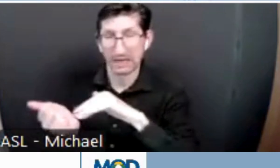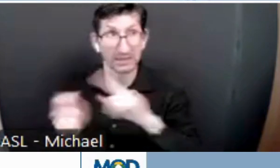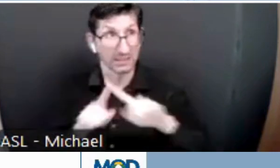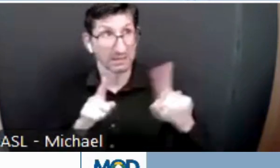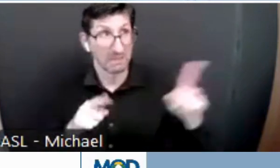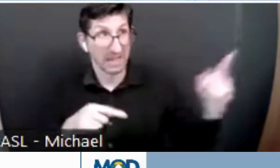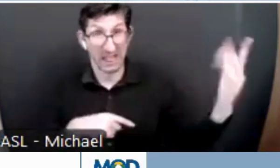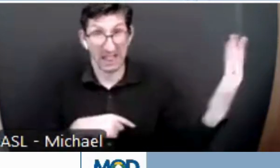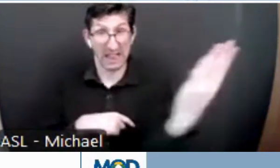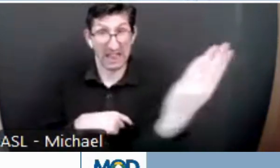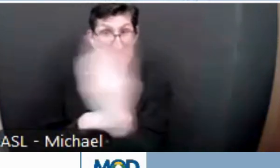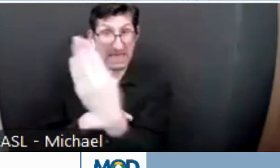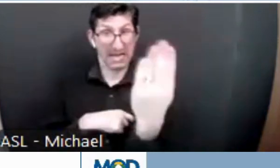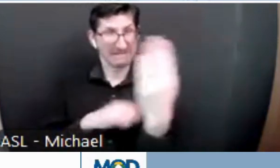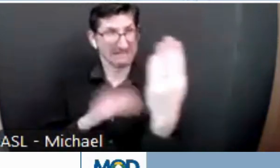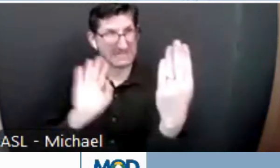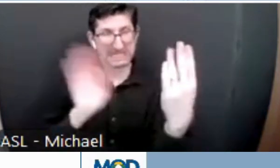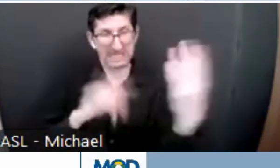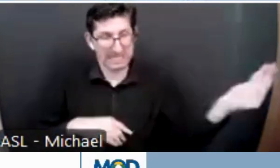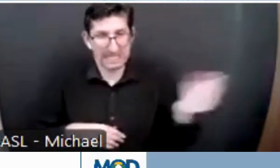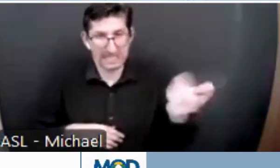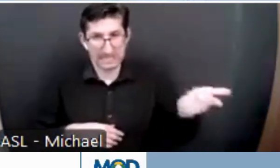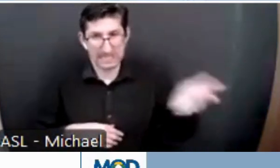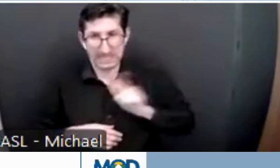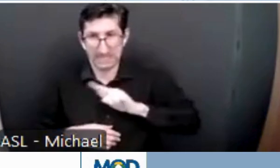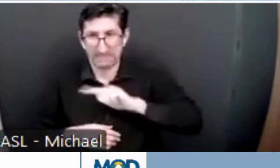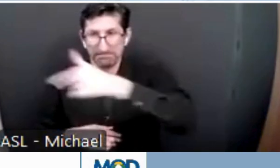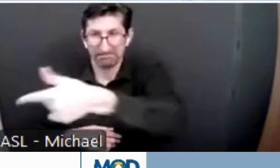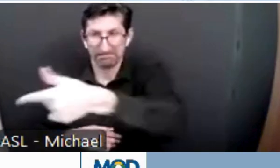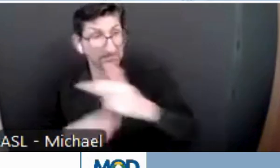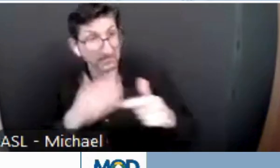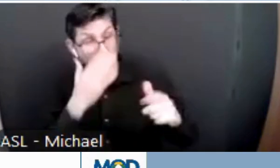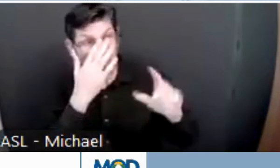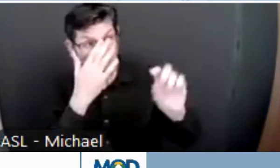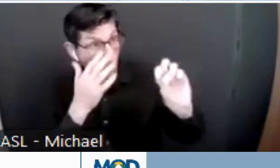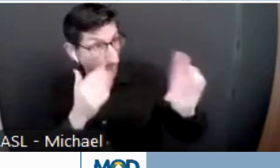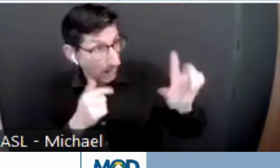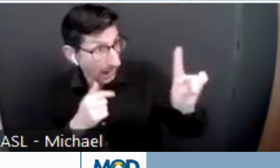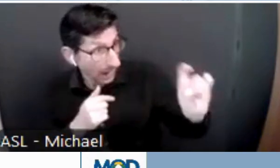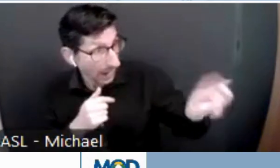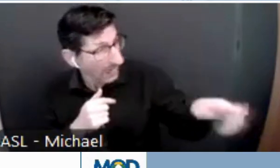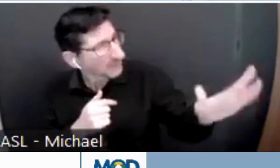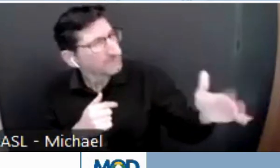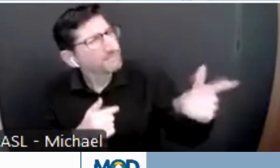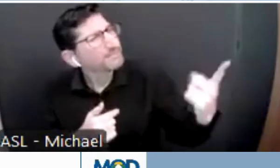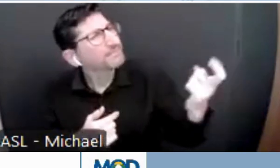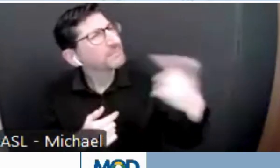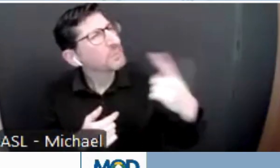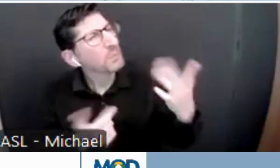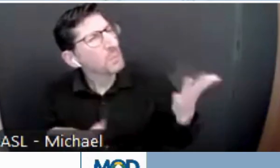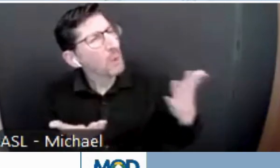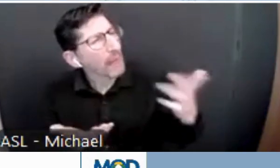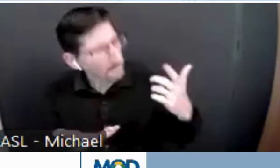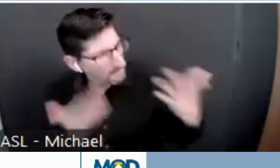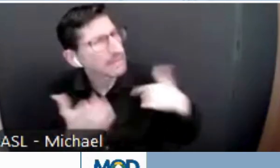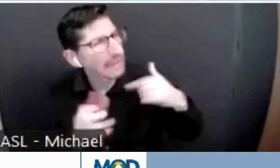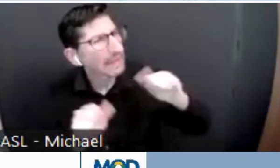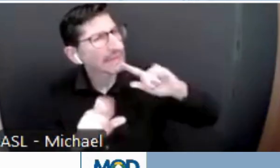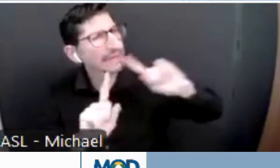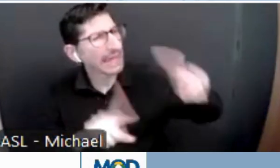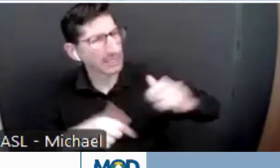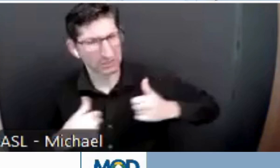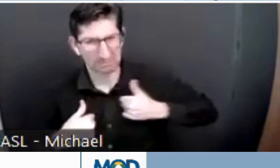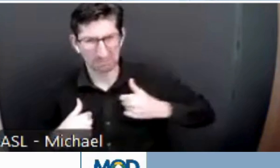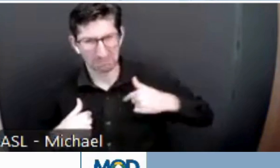you. Or you could simply ask what their questions are to see if there are things that you can adequately address